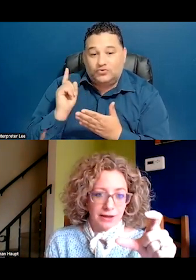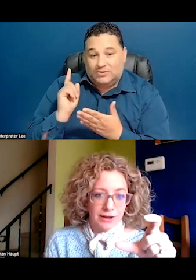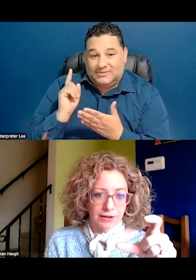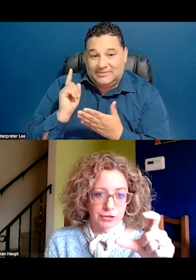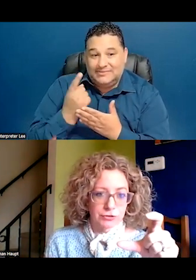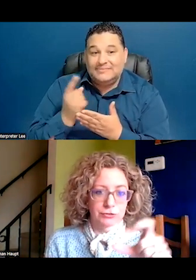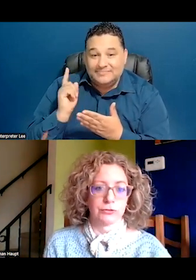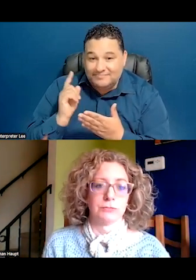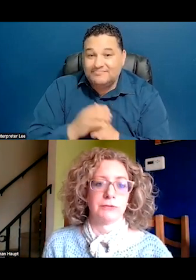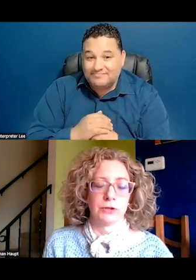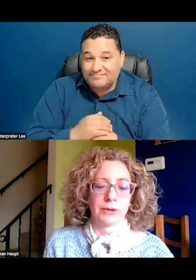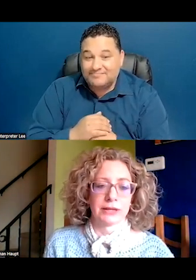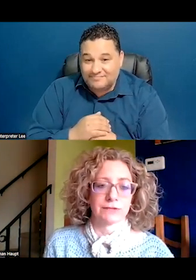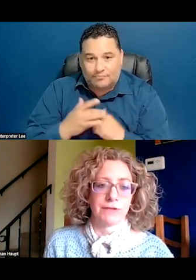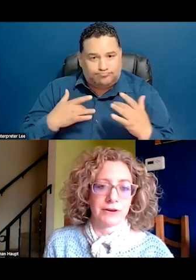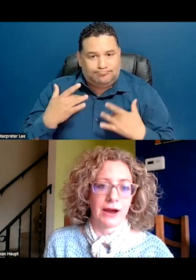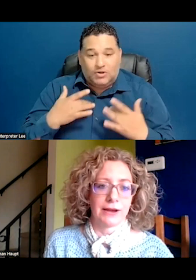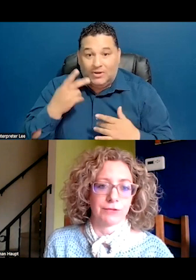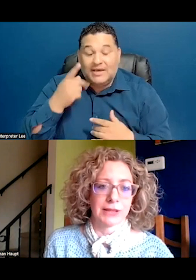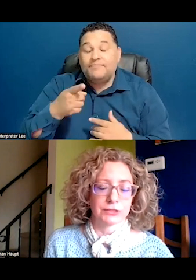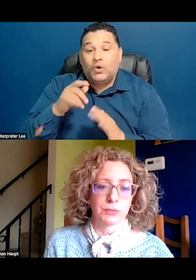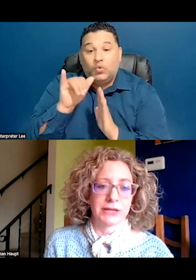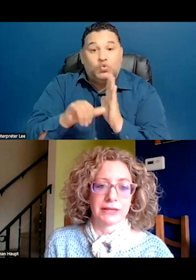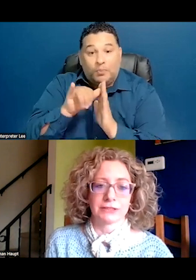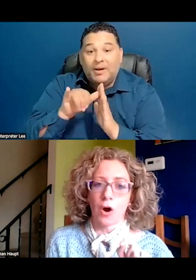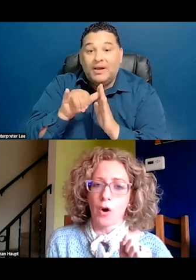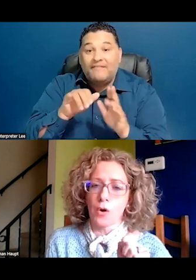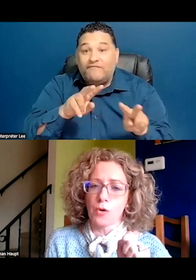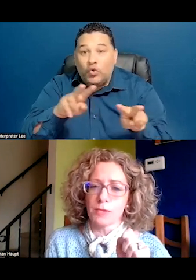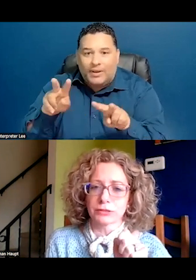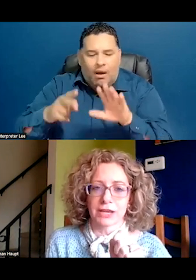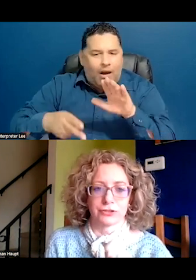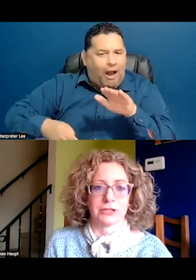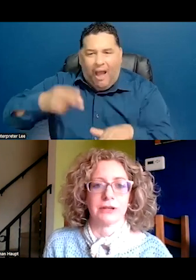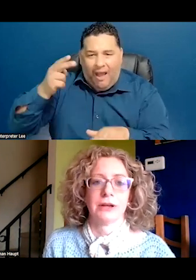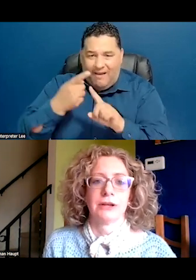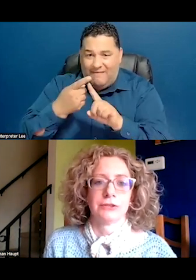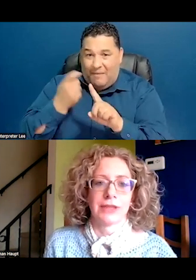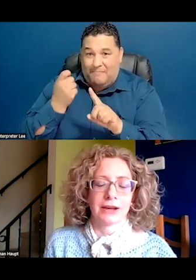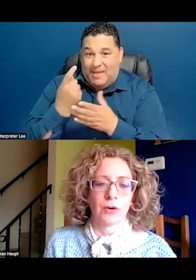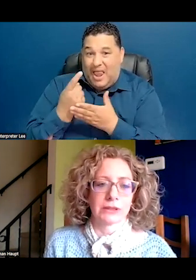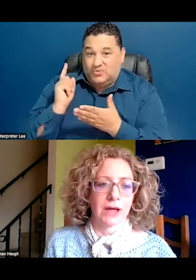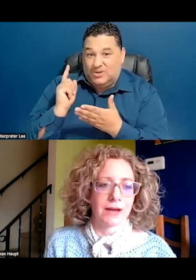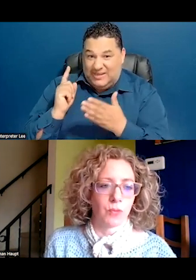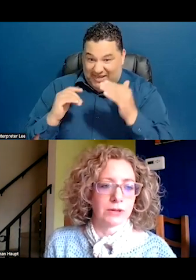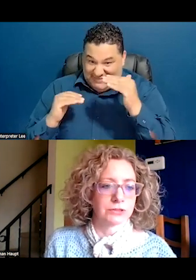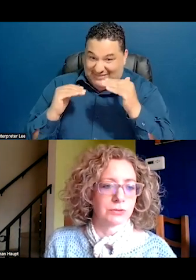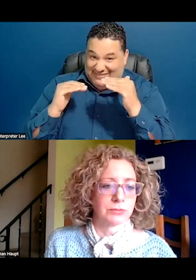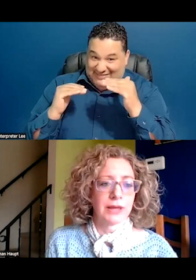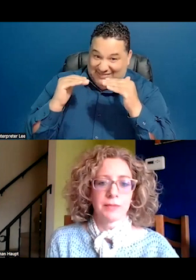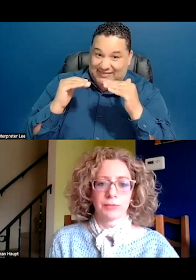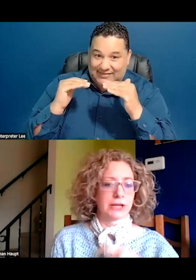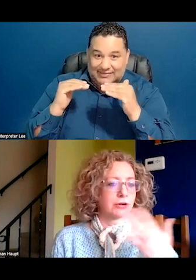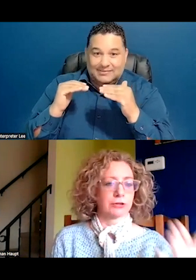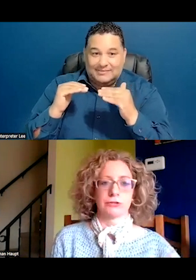see the YouTube viewing is very high from last week, and it's almost edging to that going live one.